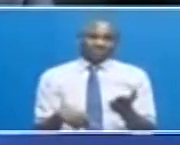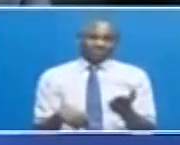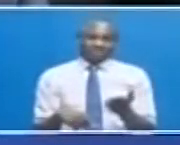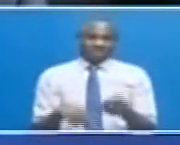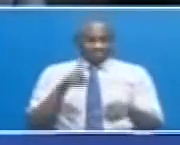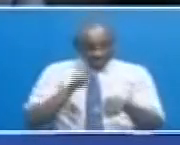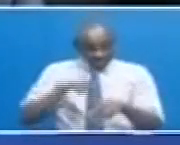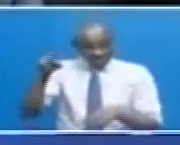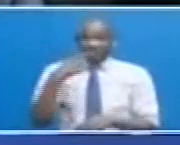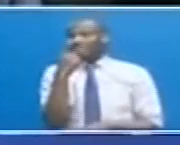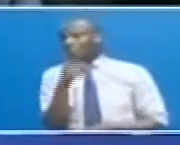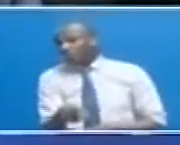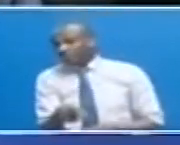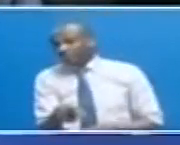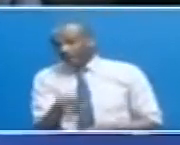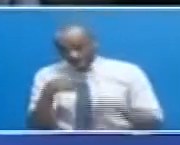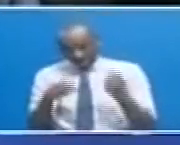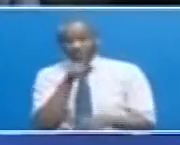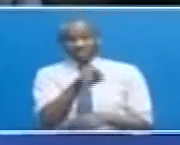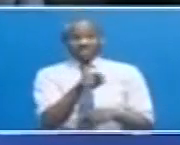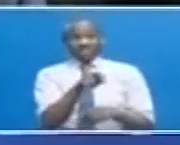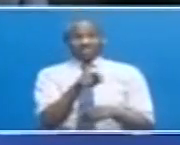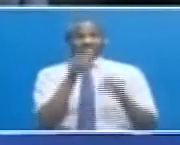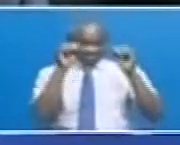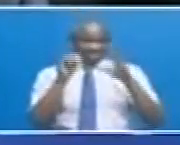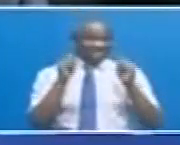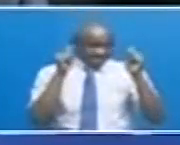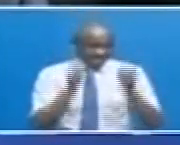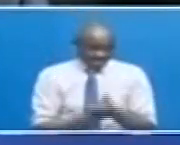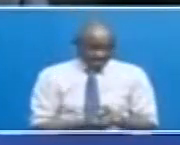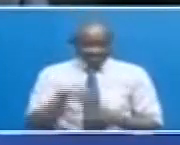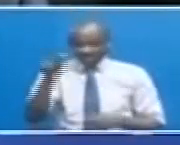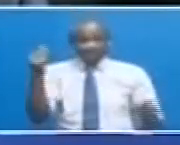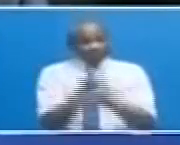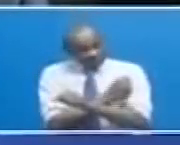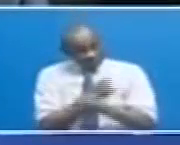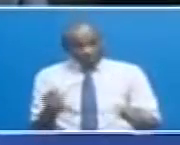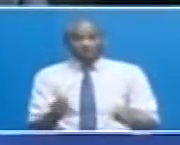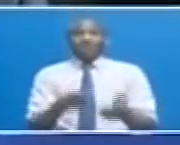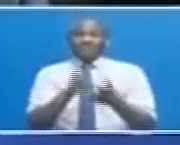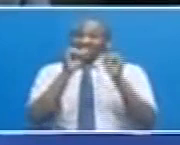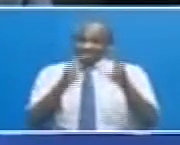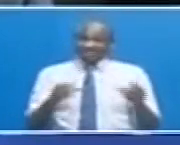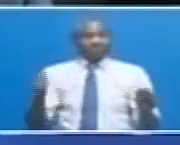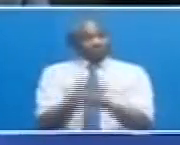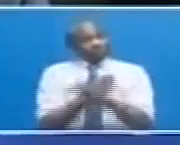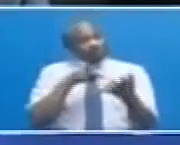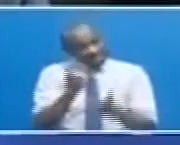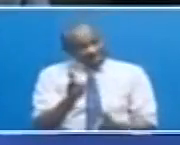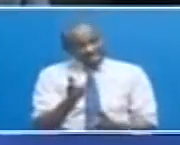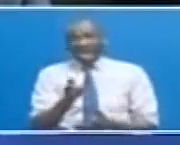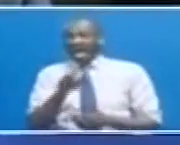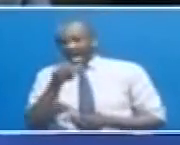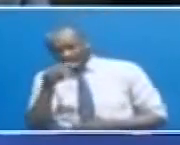he retorted in relation to this matter, that he can't pay, won't pay, and went on to say